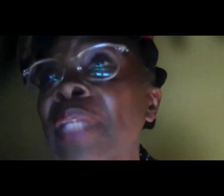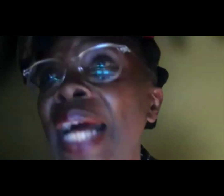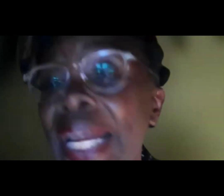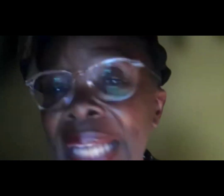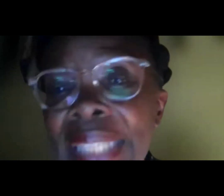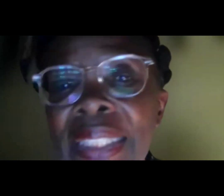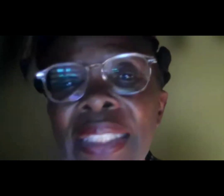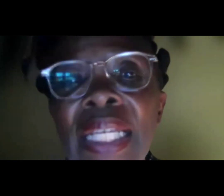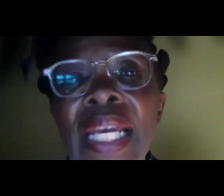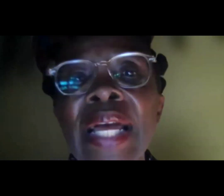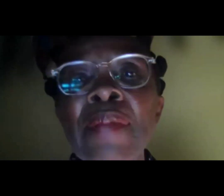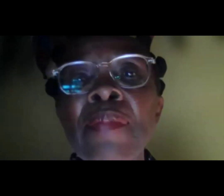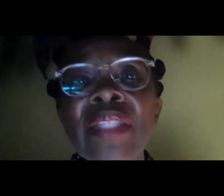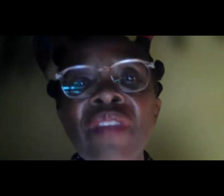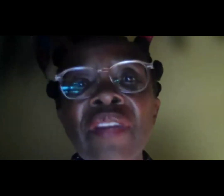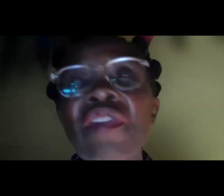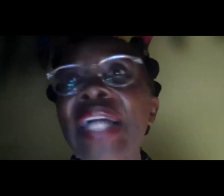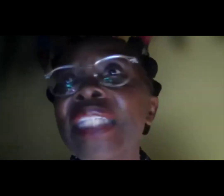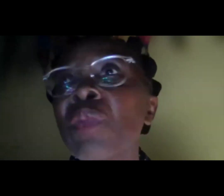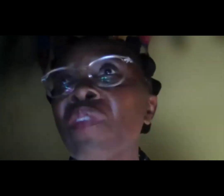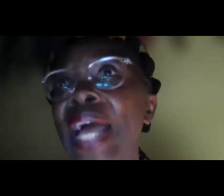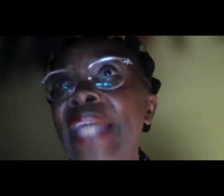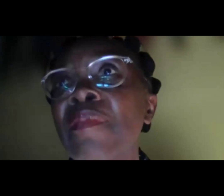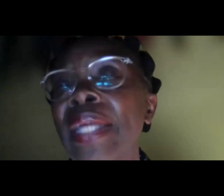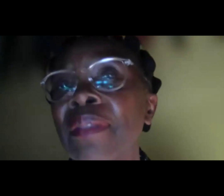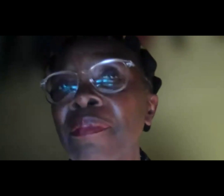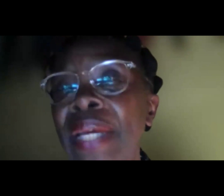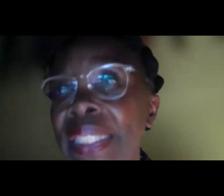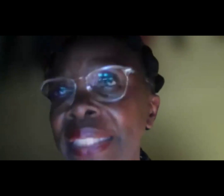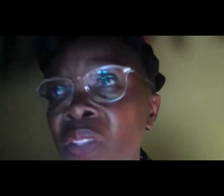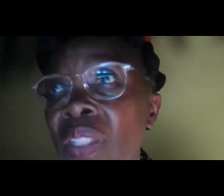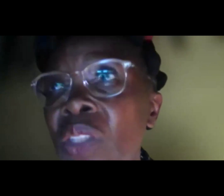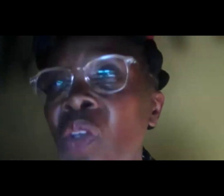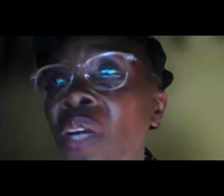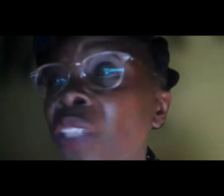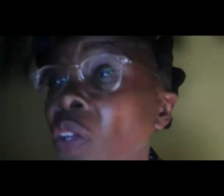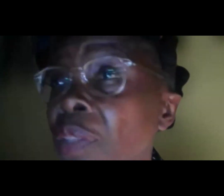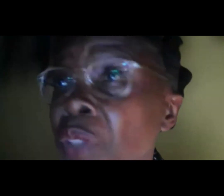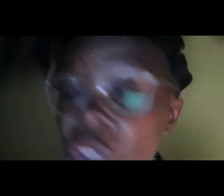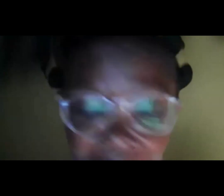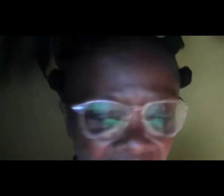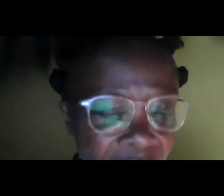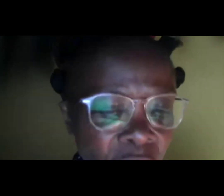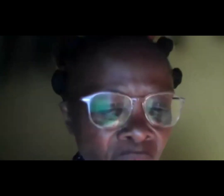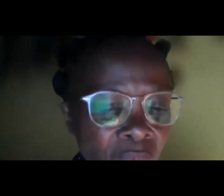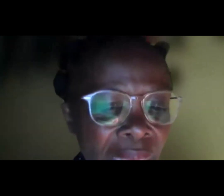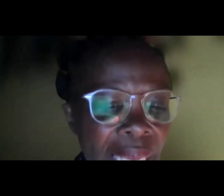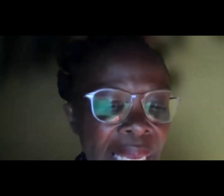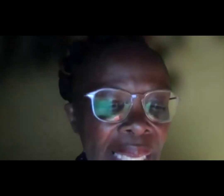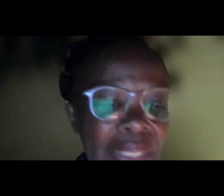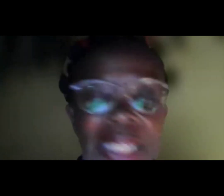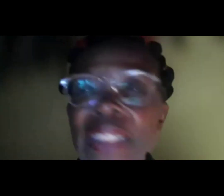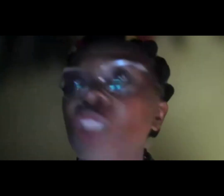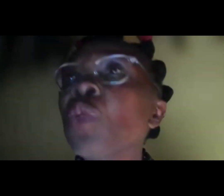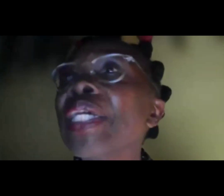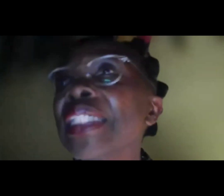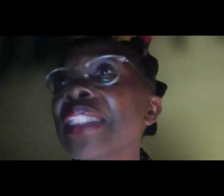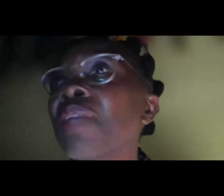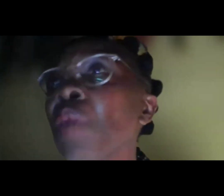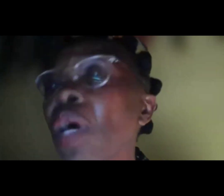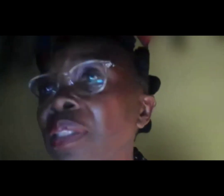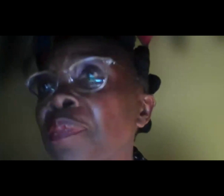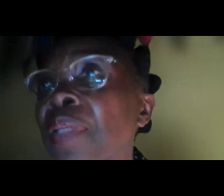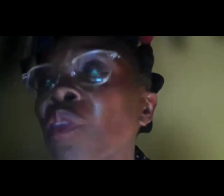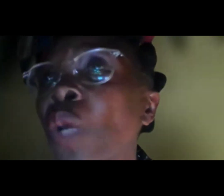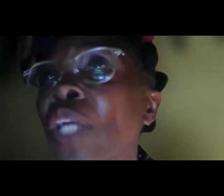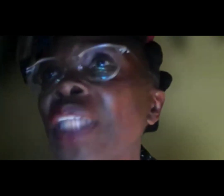that has been highlighted by the very fact that we've had Madam Bernadette on this call and Dr. Bashir on this call, is that this work is